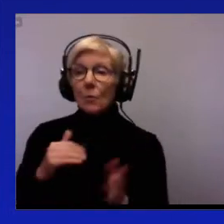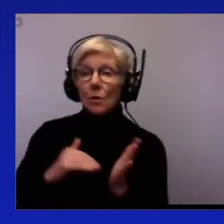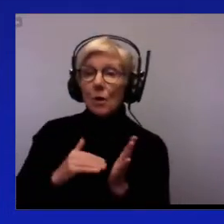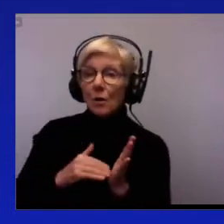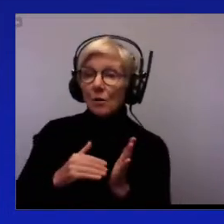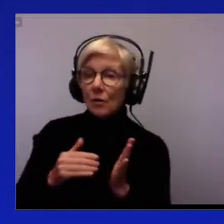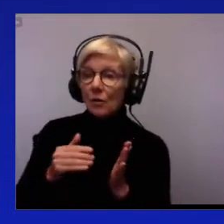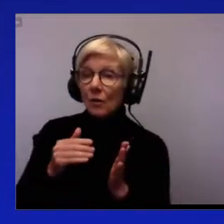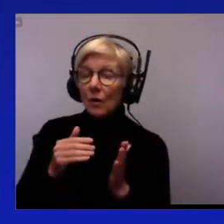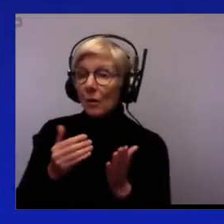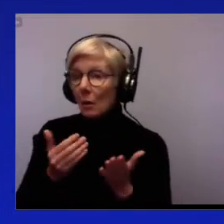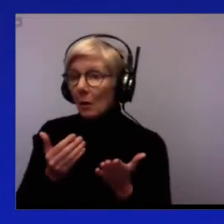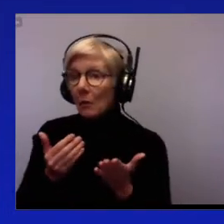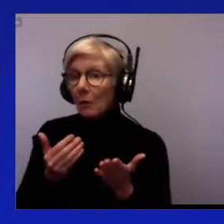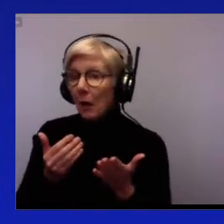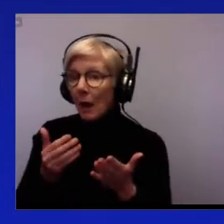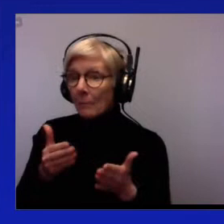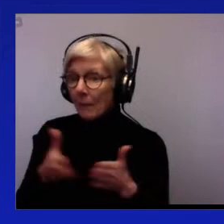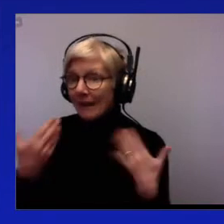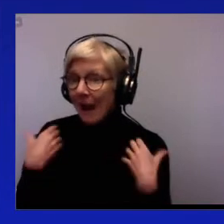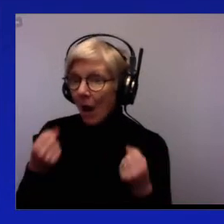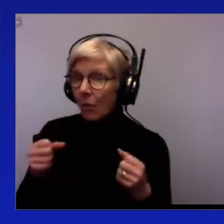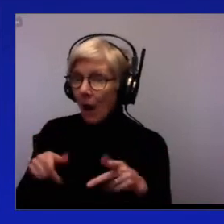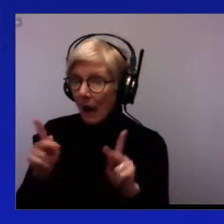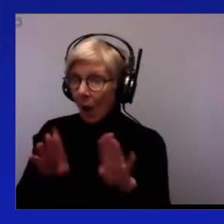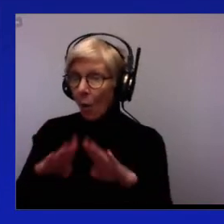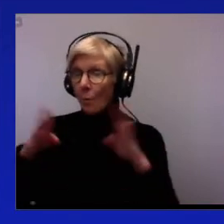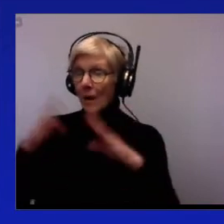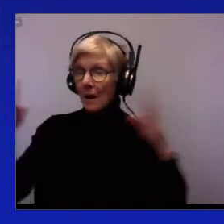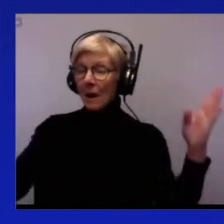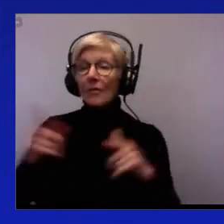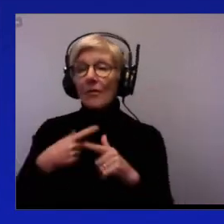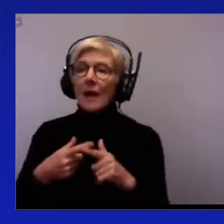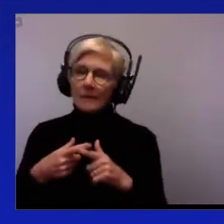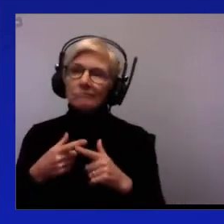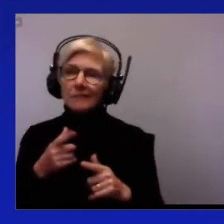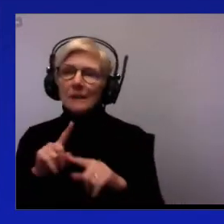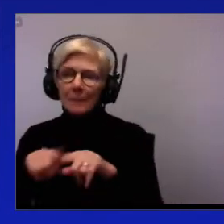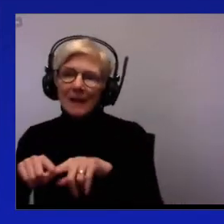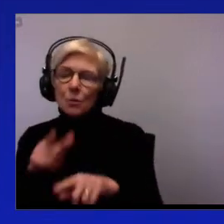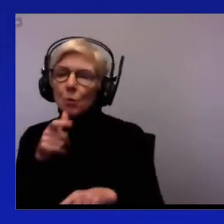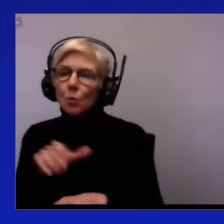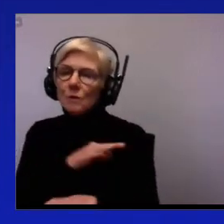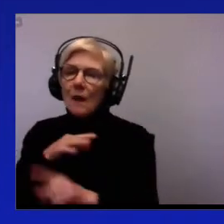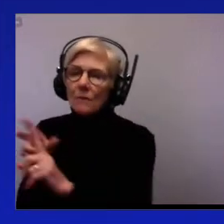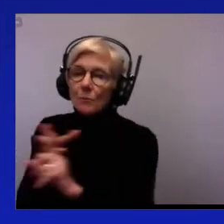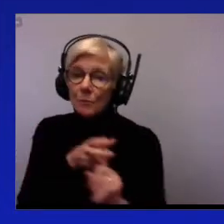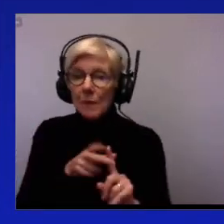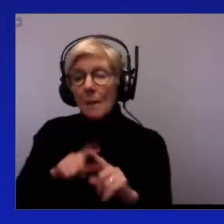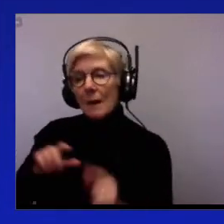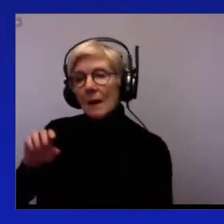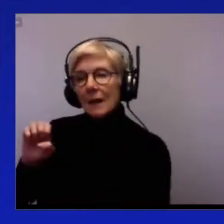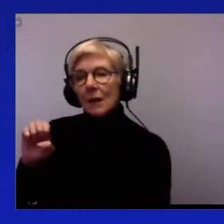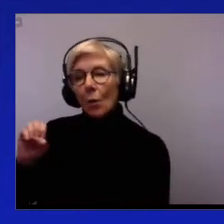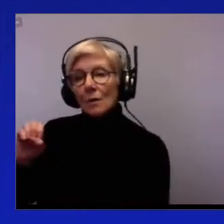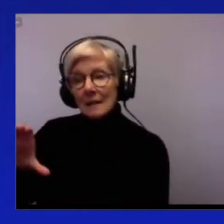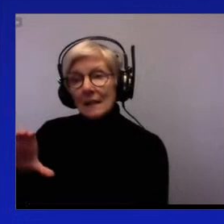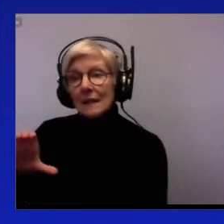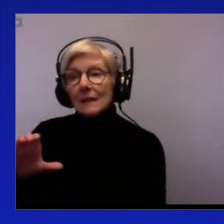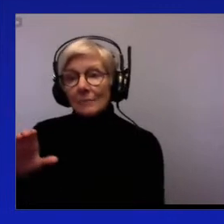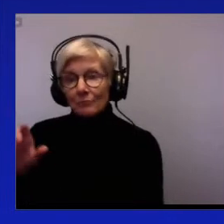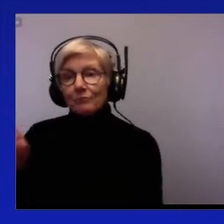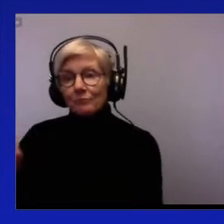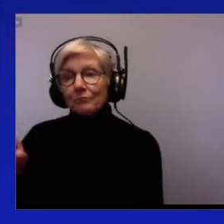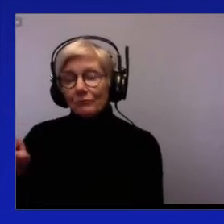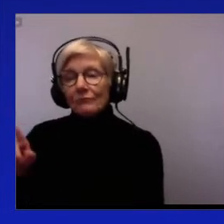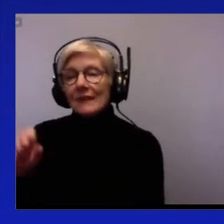parts of the economy. So that's being looked at, and that all bubbles up to the emergency operations control group that Steve Kay